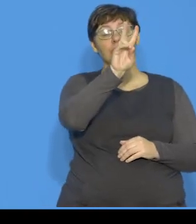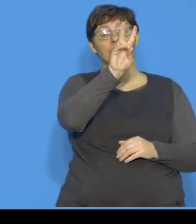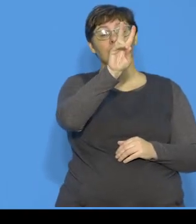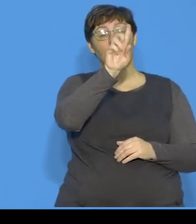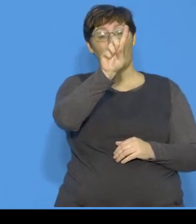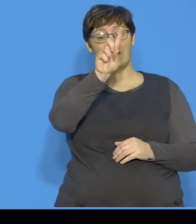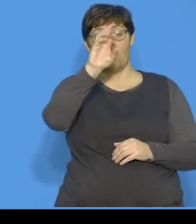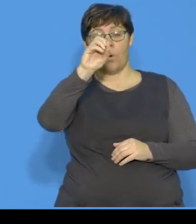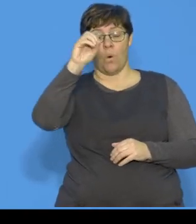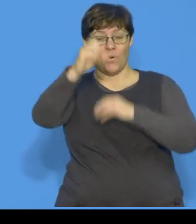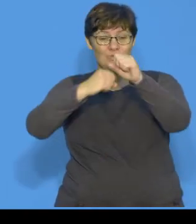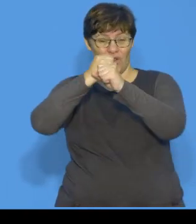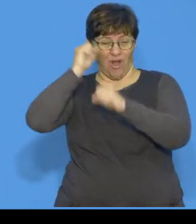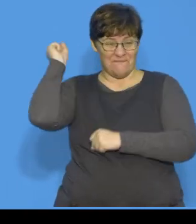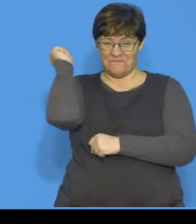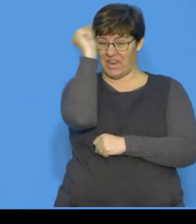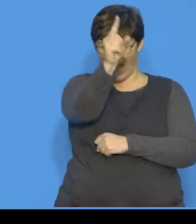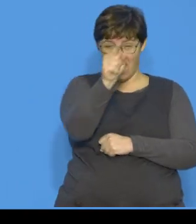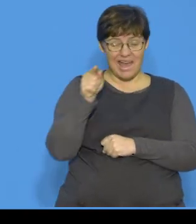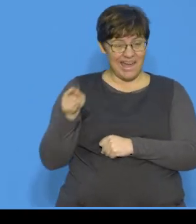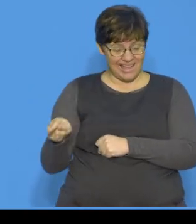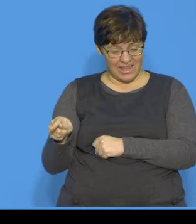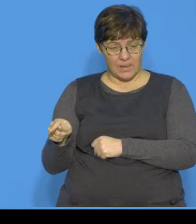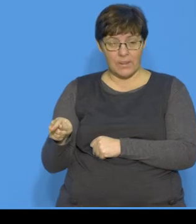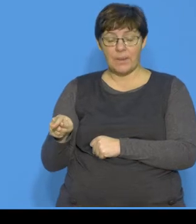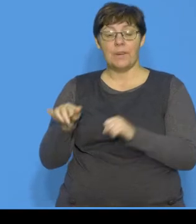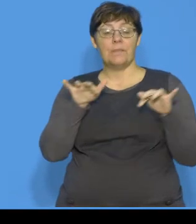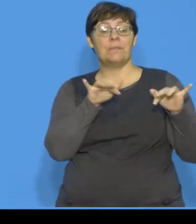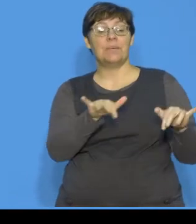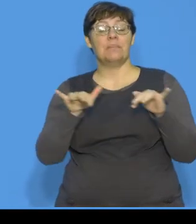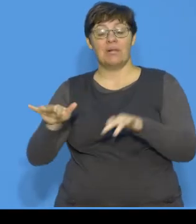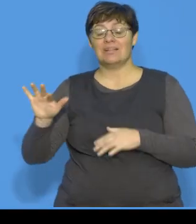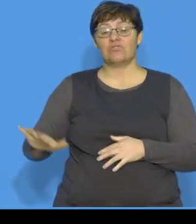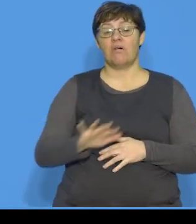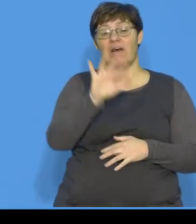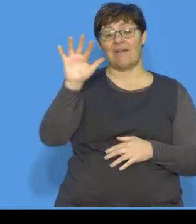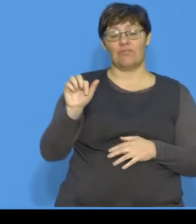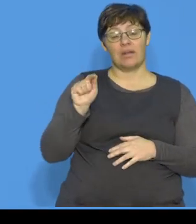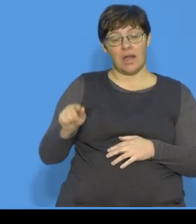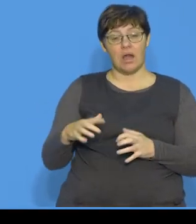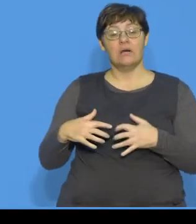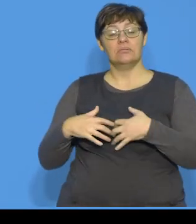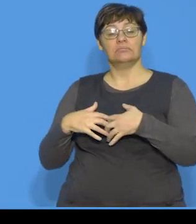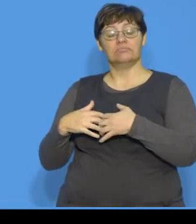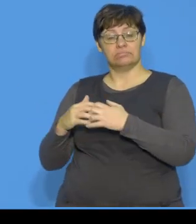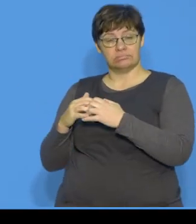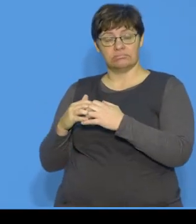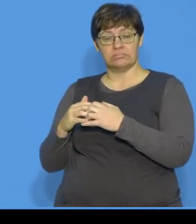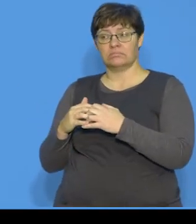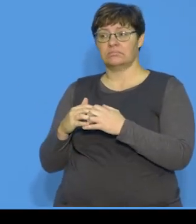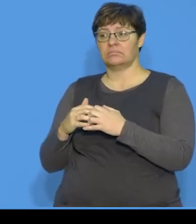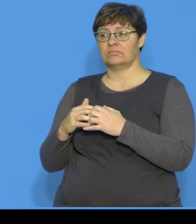2100, we must expect the population of South Africa to